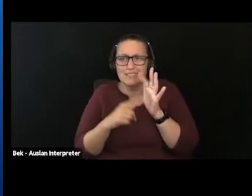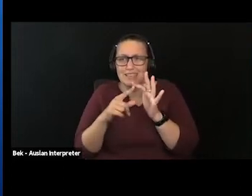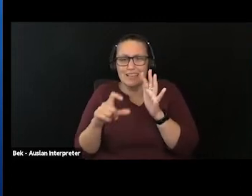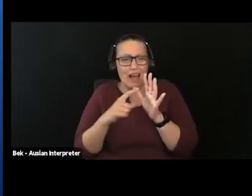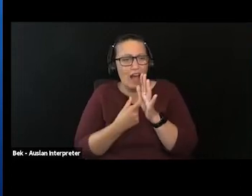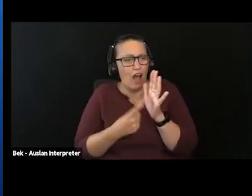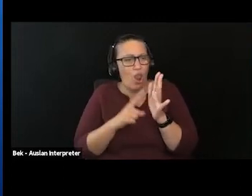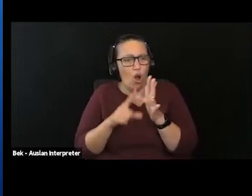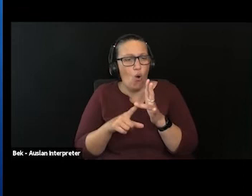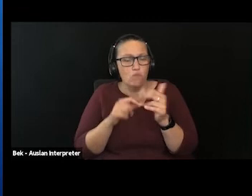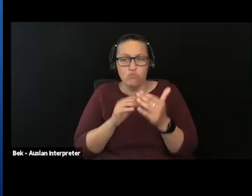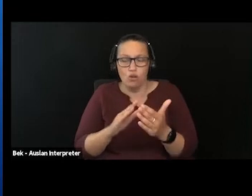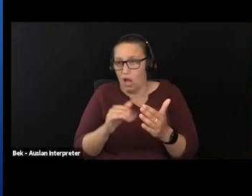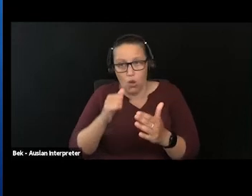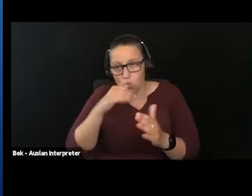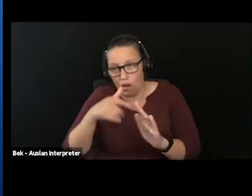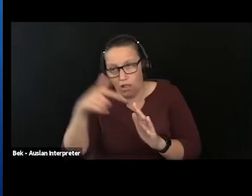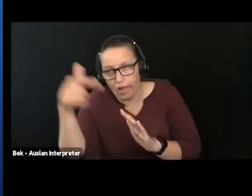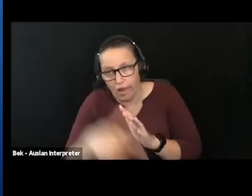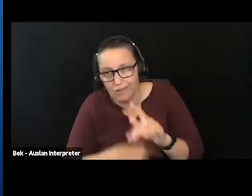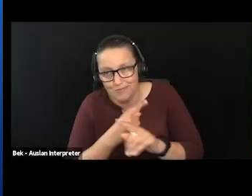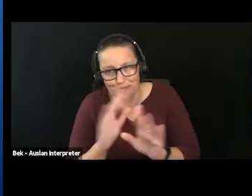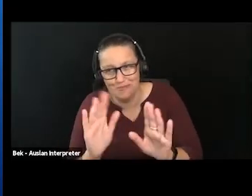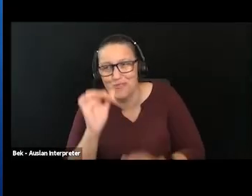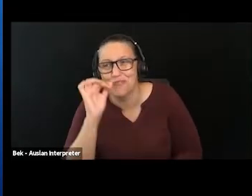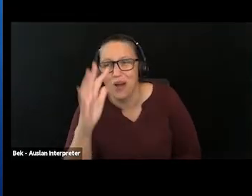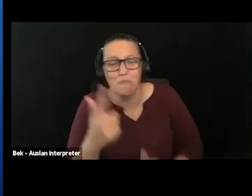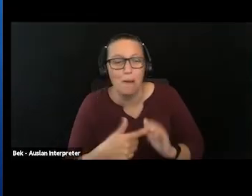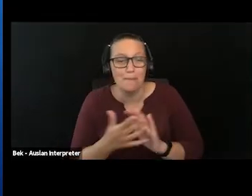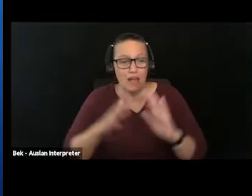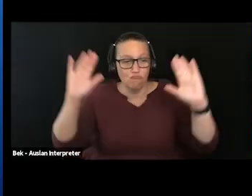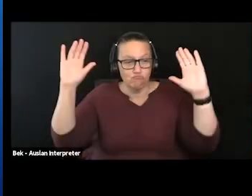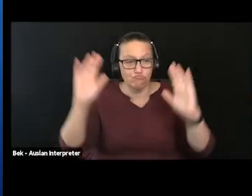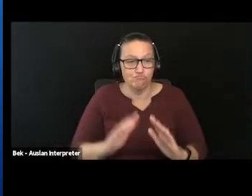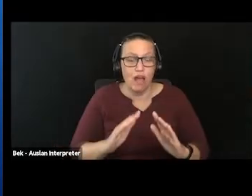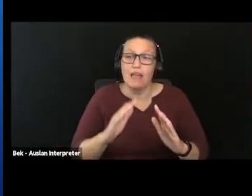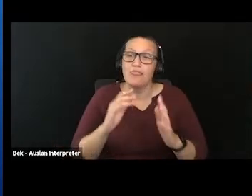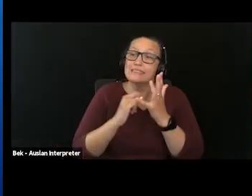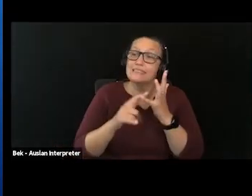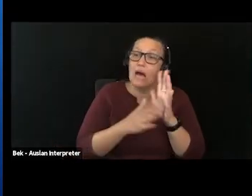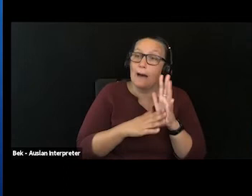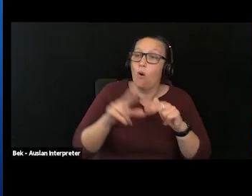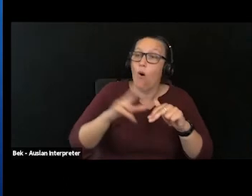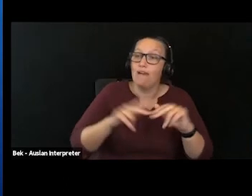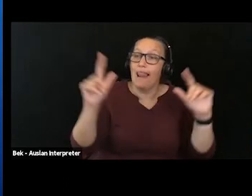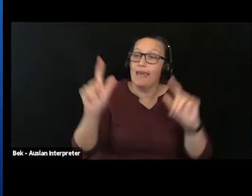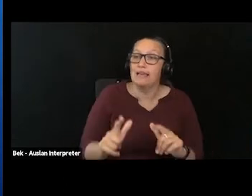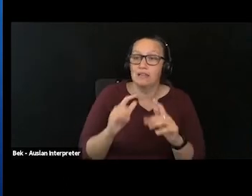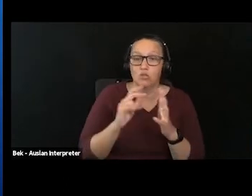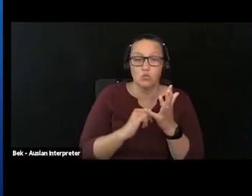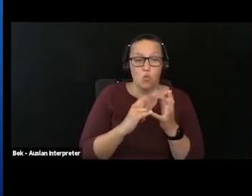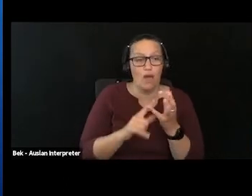detail about the method, but basically what we're doing here is that we're minimizing the sum of least squares between the model outputs and the